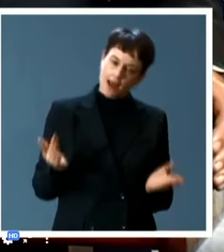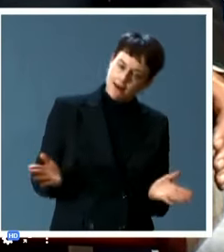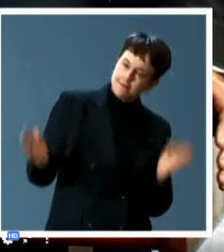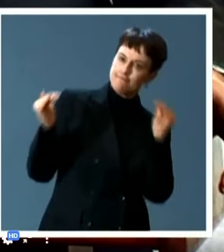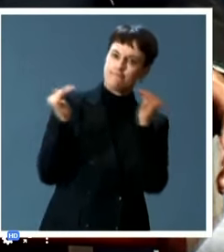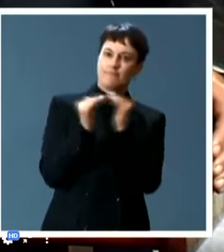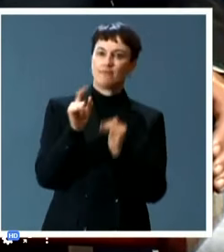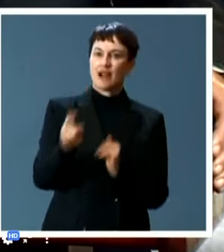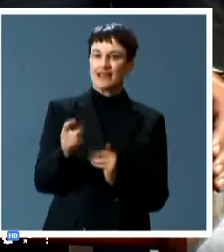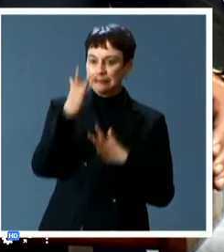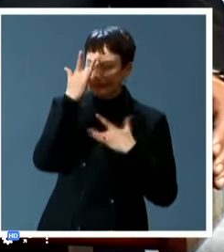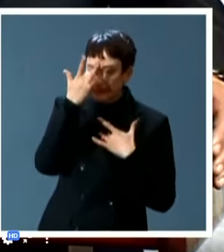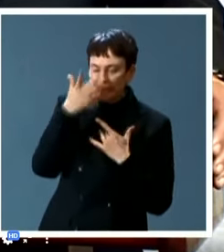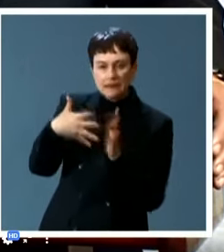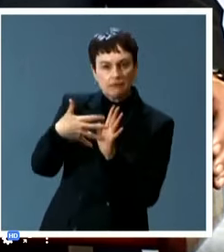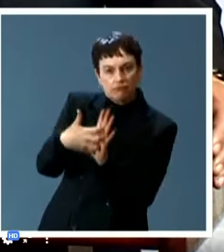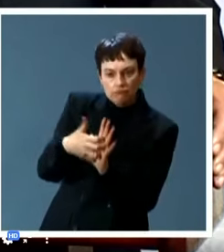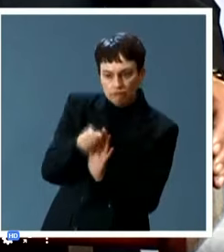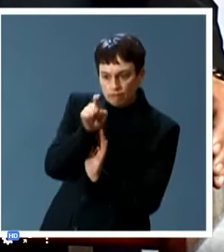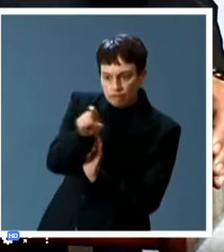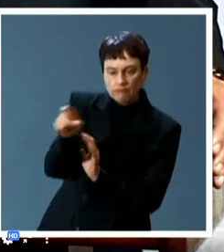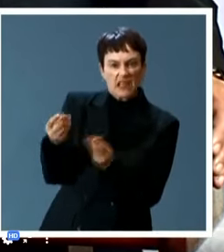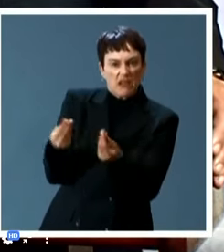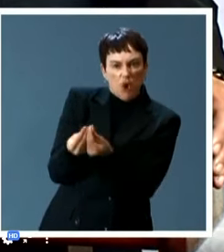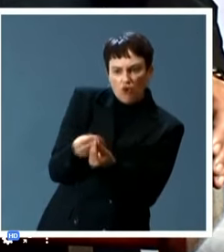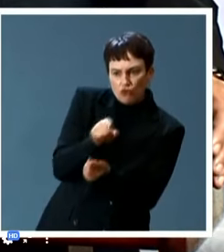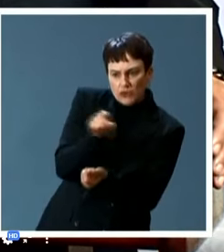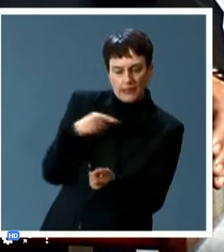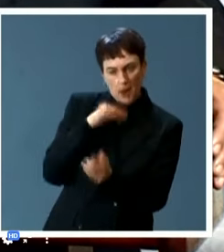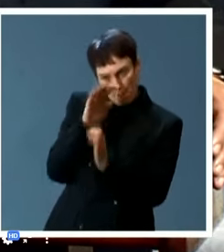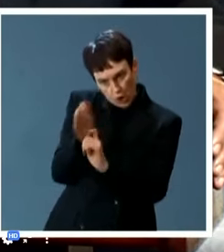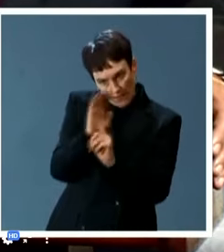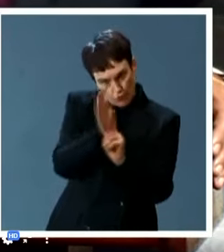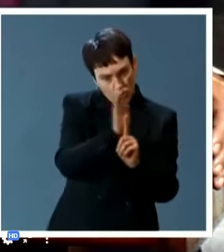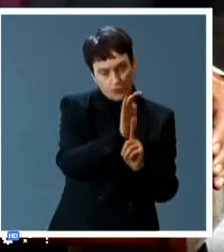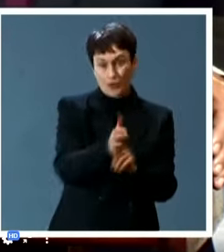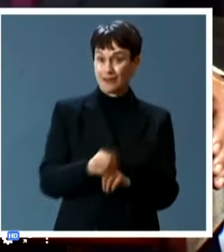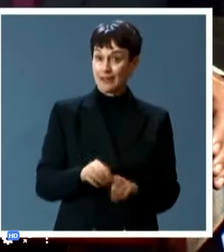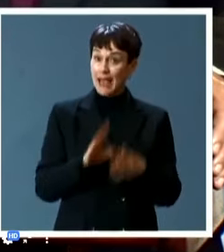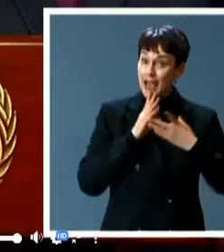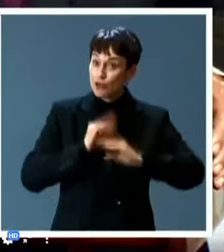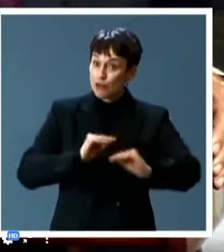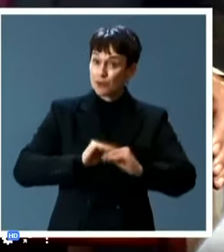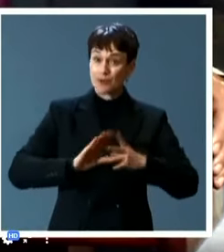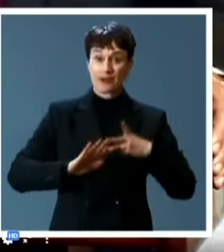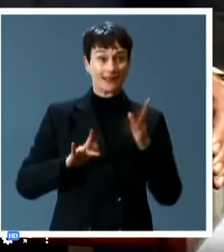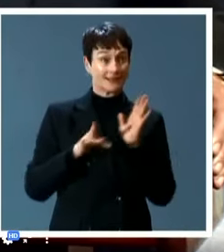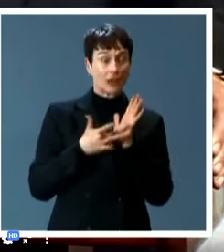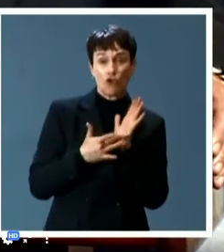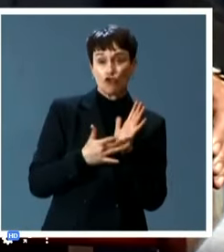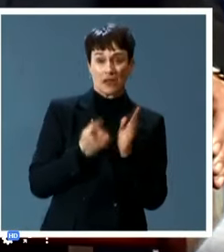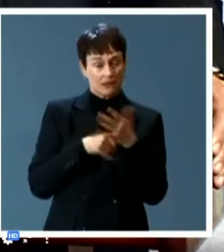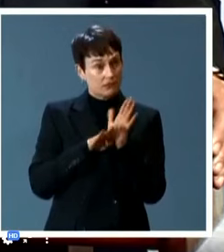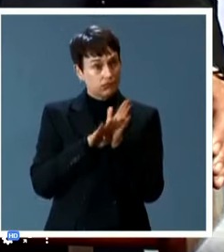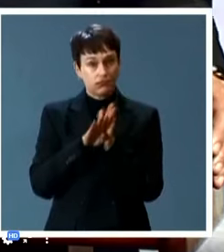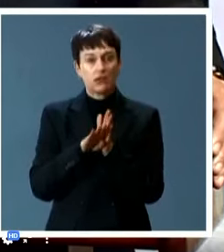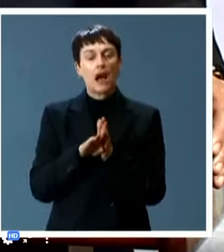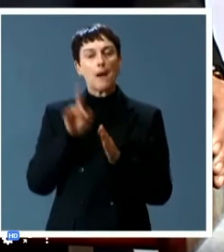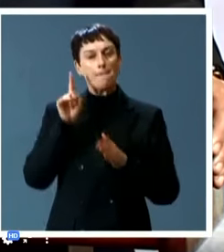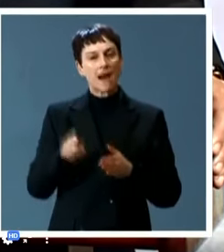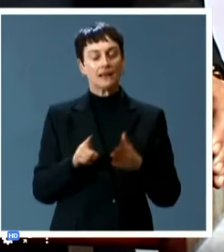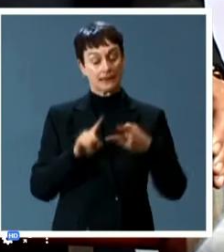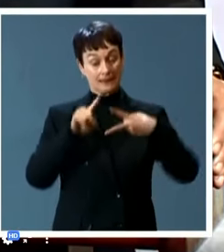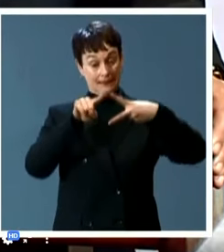sick, the vulnerable, and minorities of all kinds. Education and digital technology must be two great enablers and